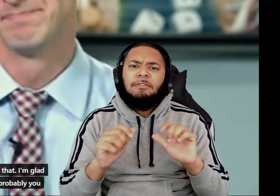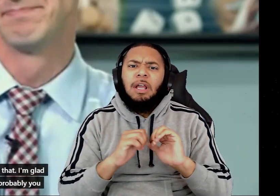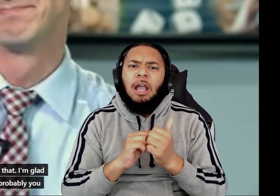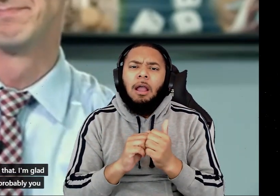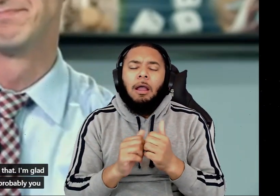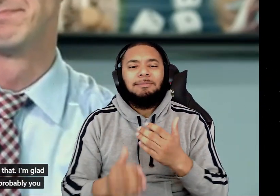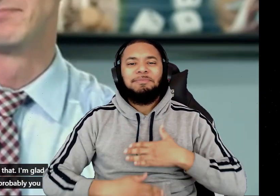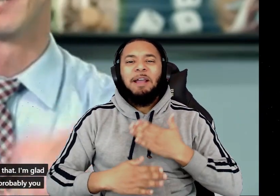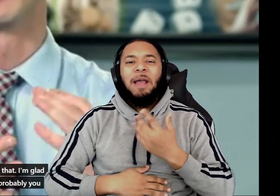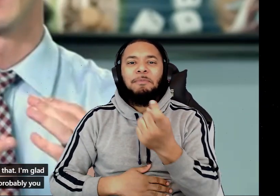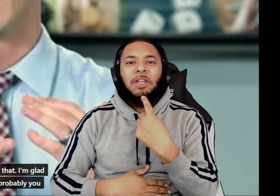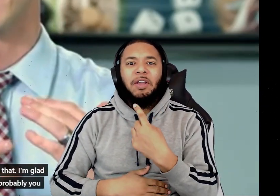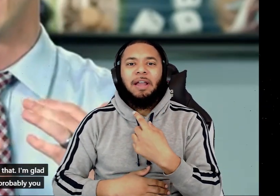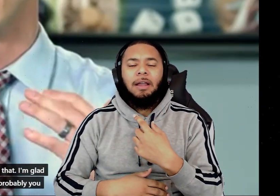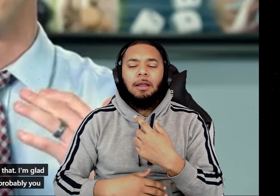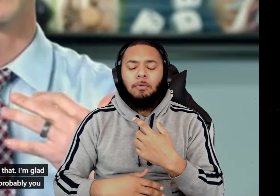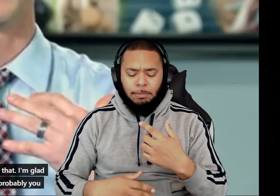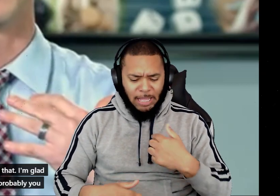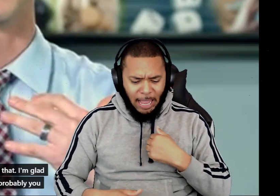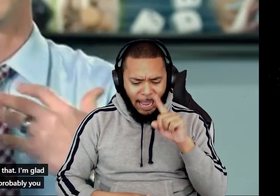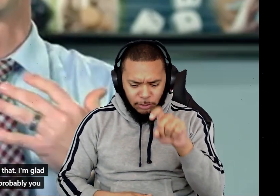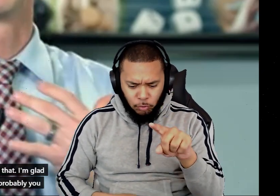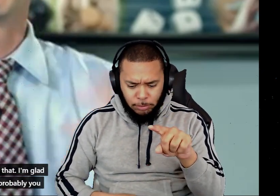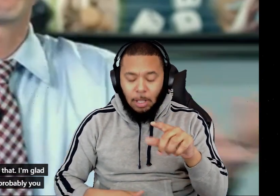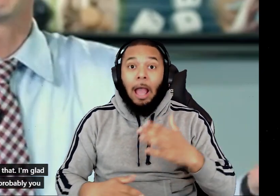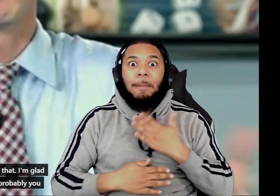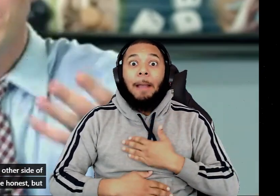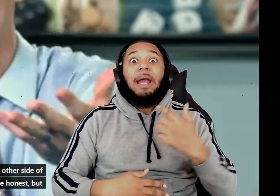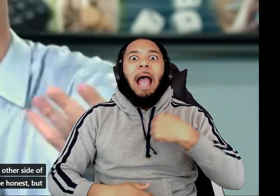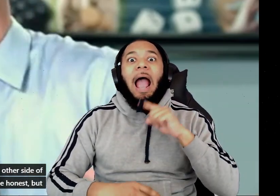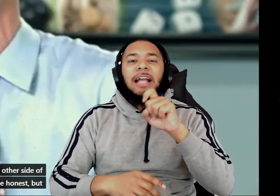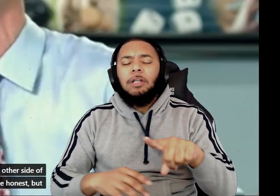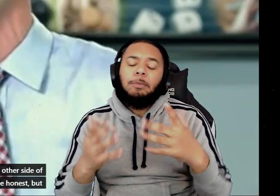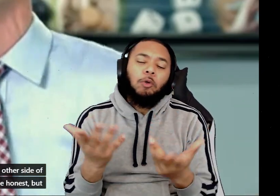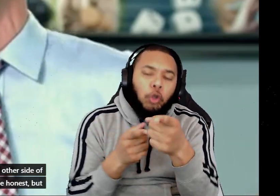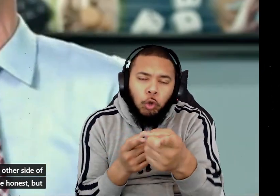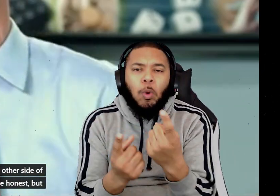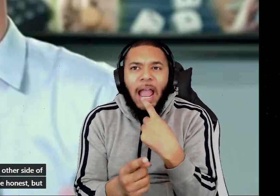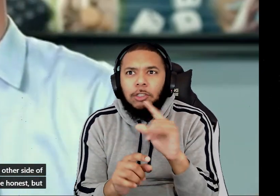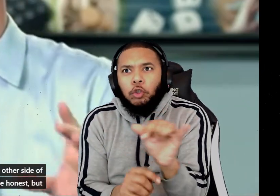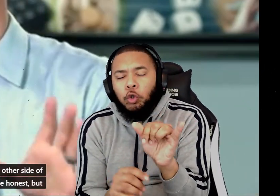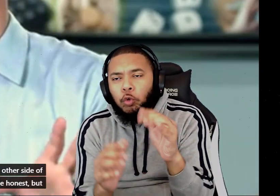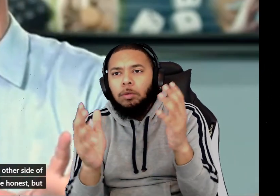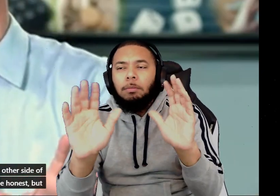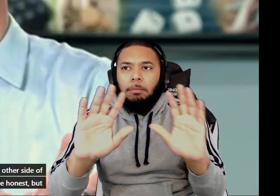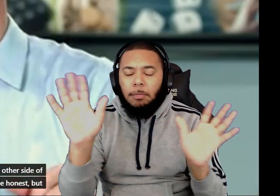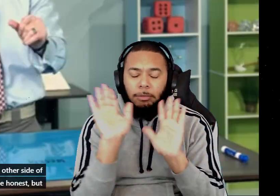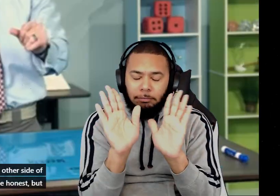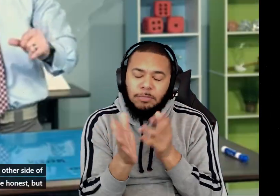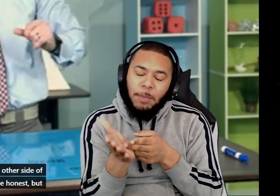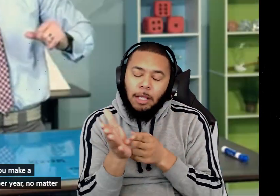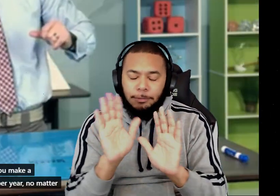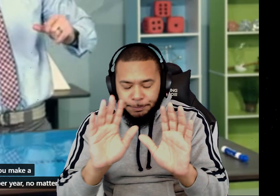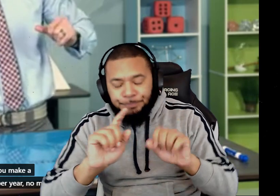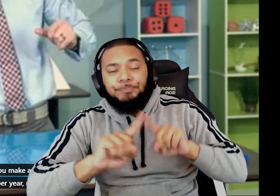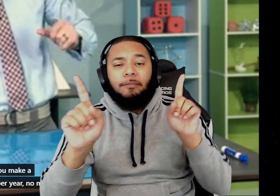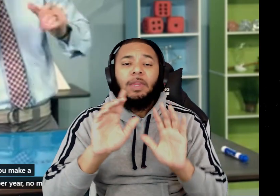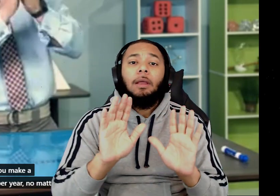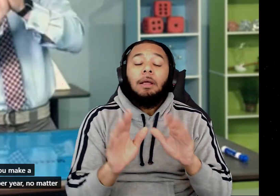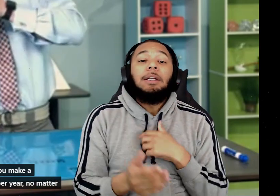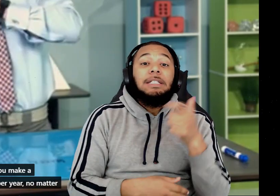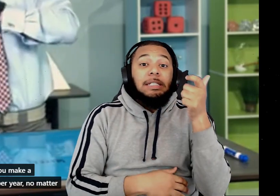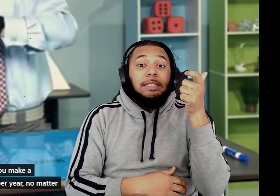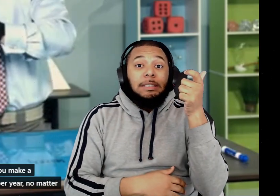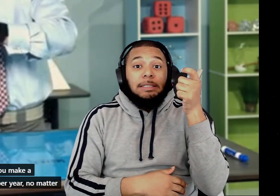asked. Actually, I asked that. I'm glad I asked. I'm glad you probably asked on the other side of the screen too, let's be honest. But a